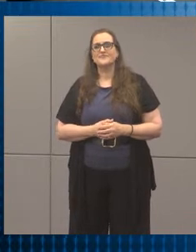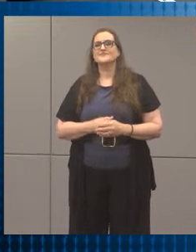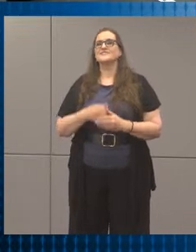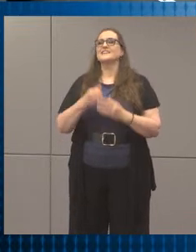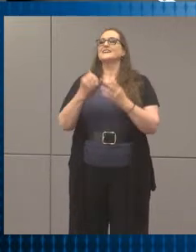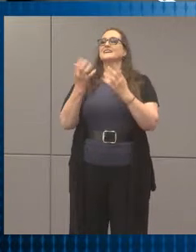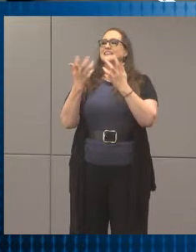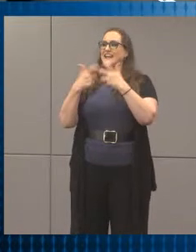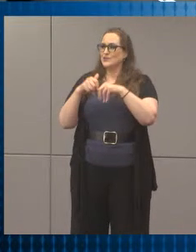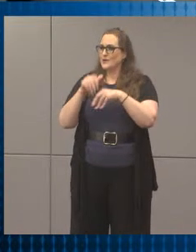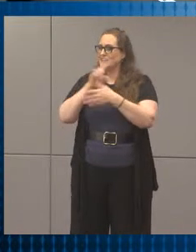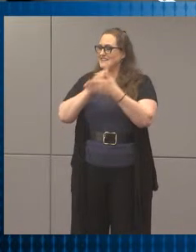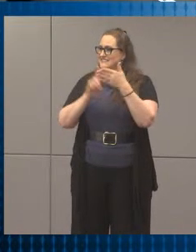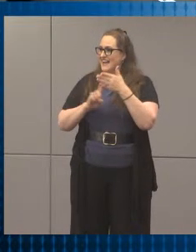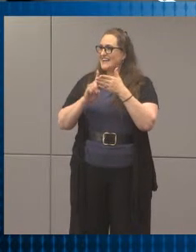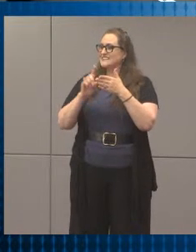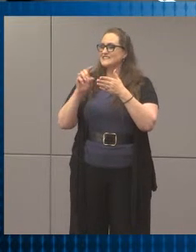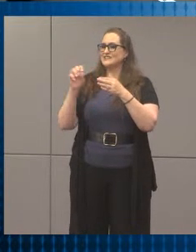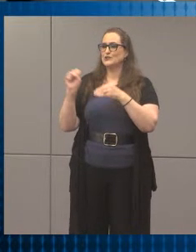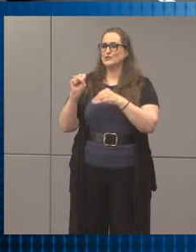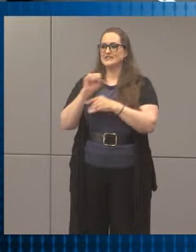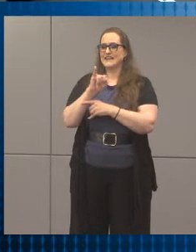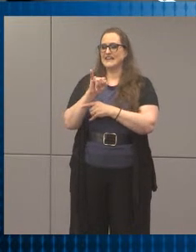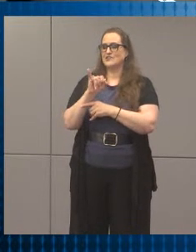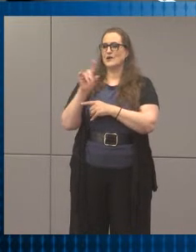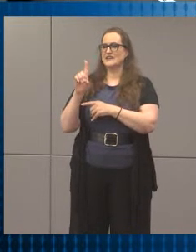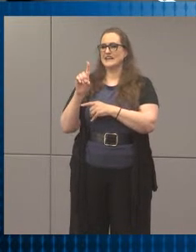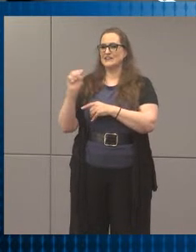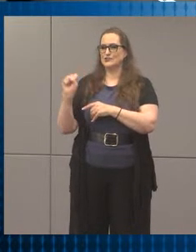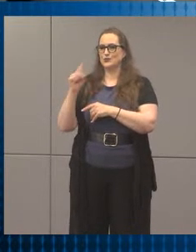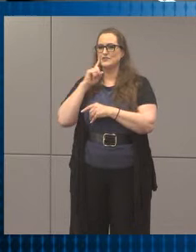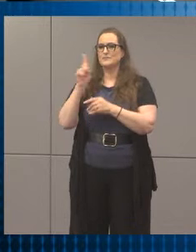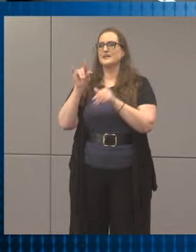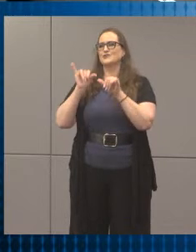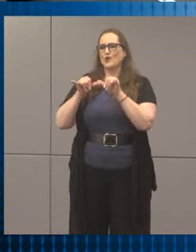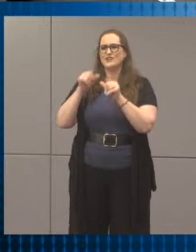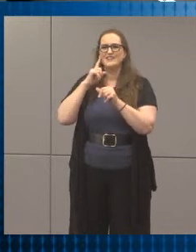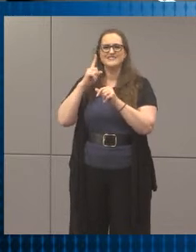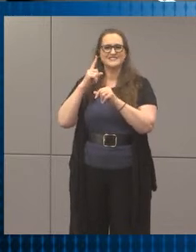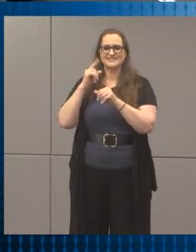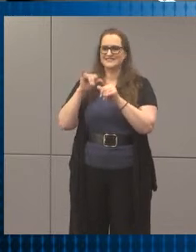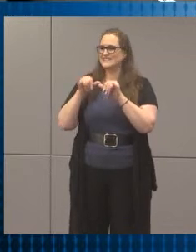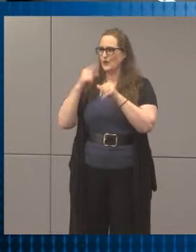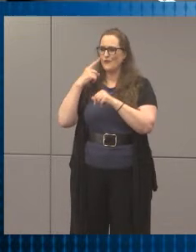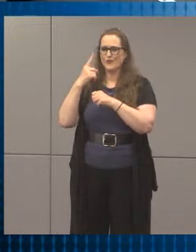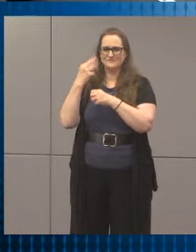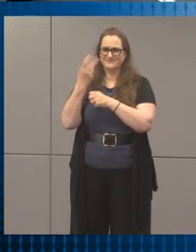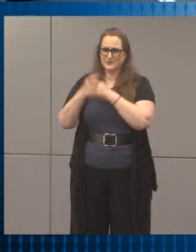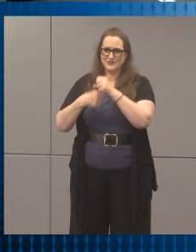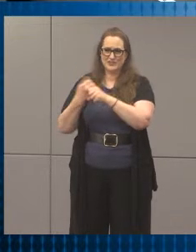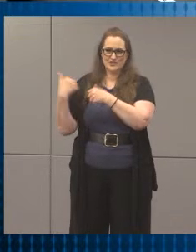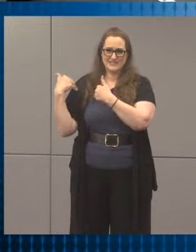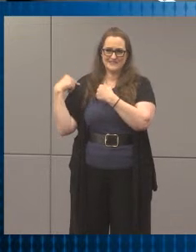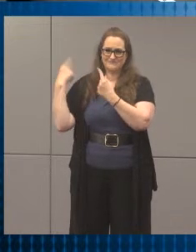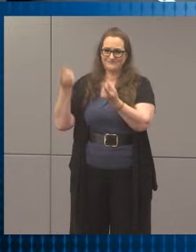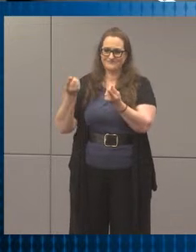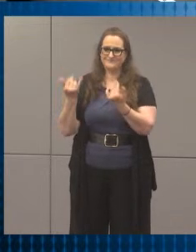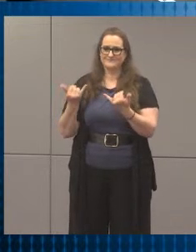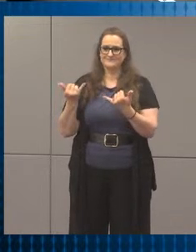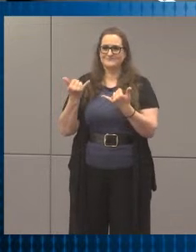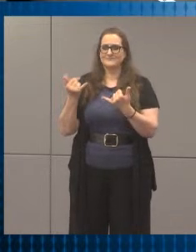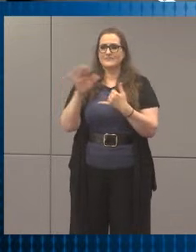Integrated Design Solutions, we've been the college's architects and engineers for a few years now. We are